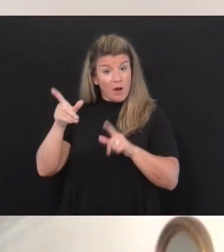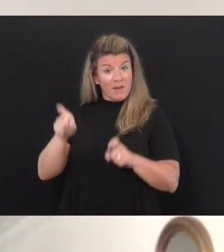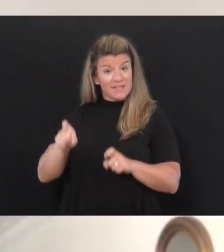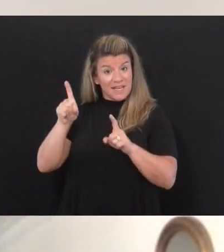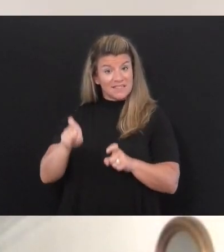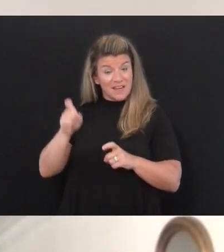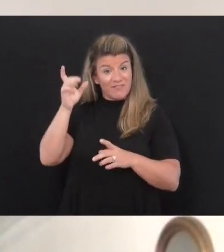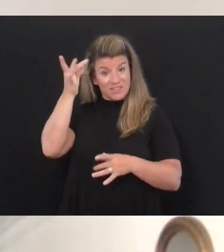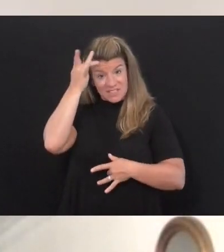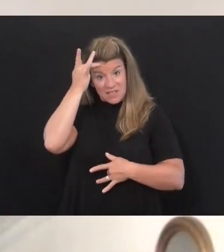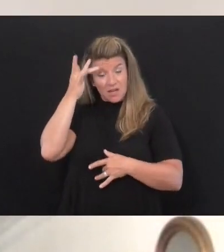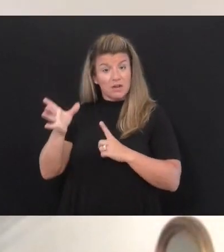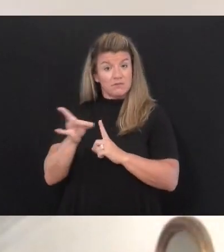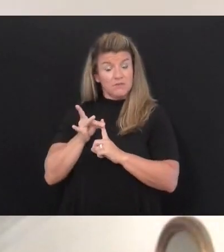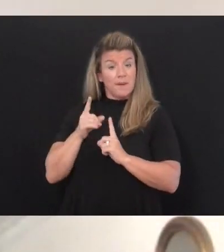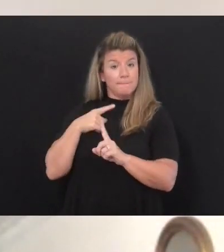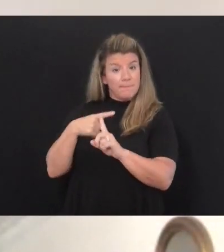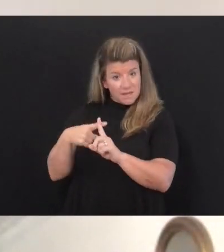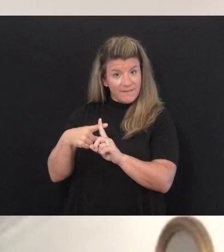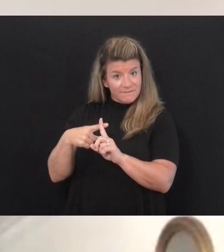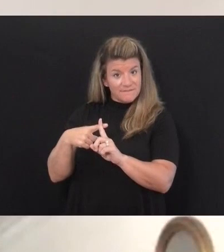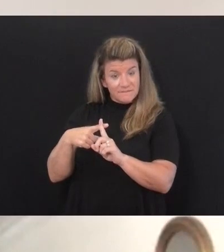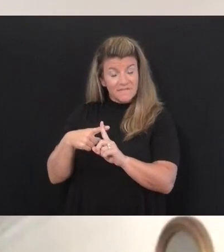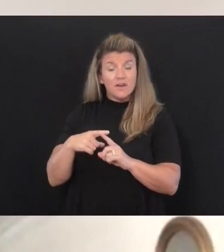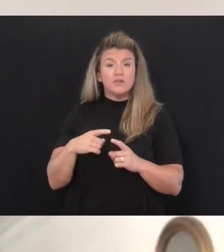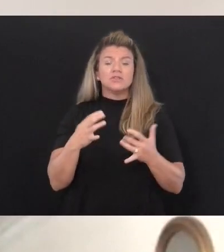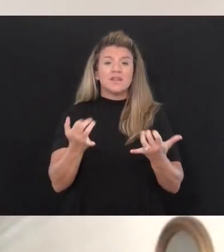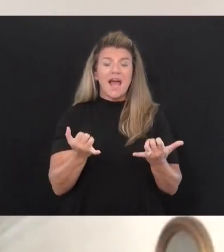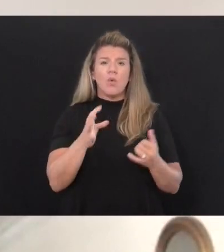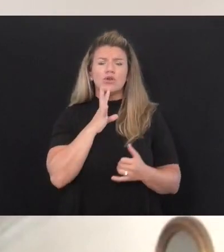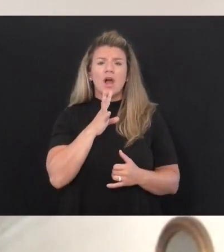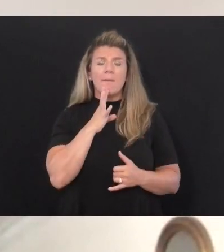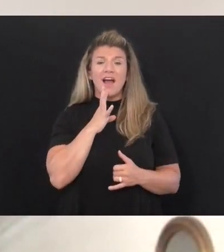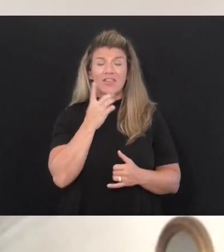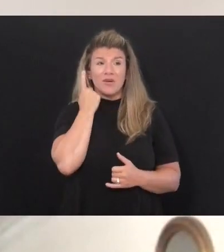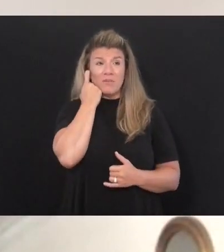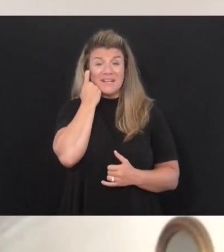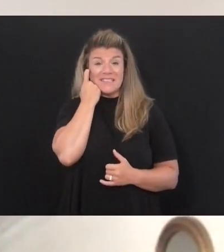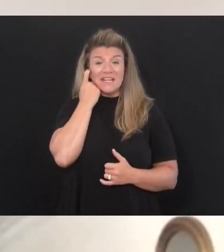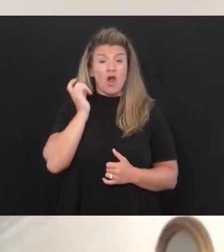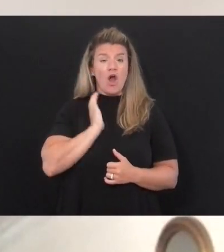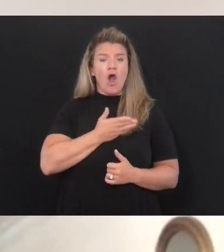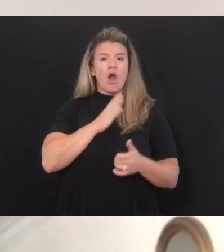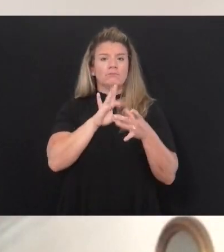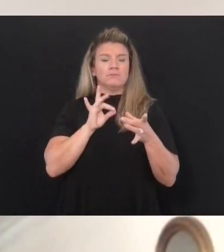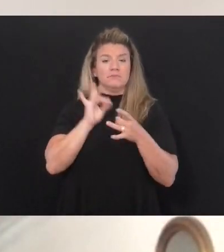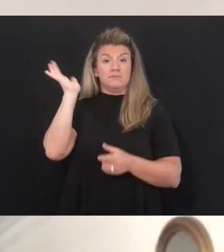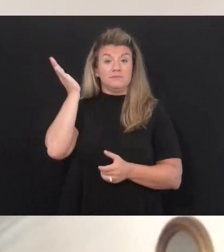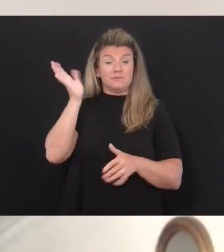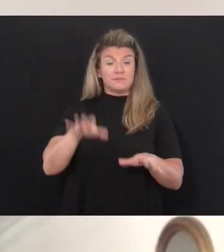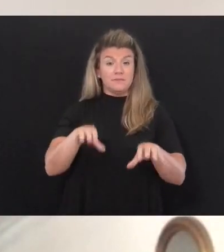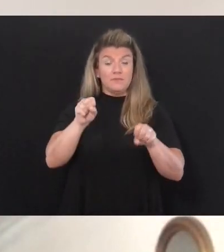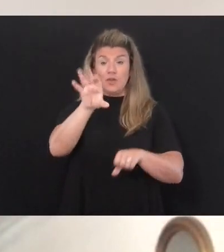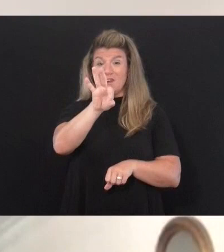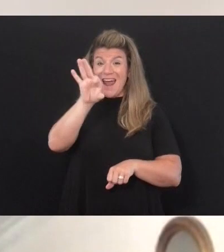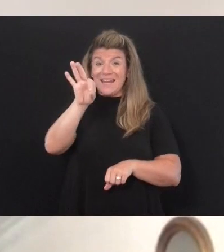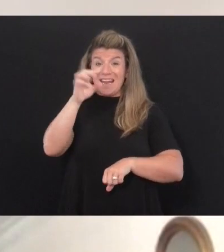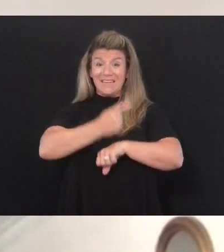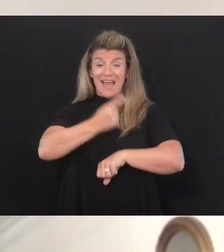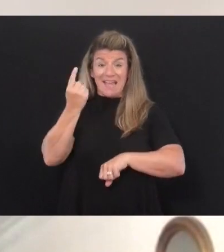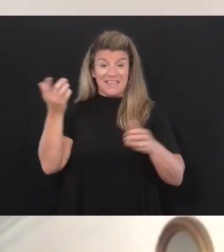Well, Bernie, listen, thank you so much, and y'all, everybody heard, you know, from the man there, and what a